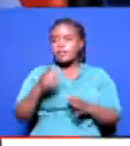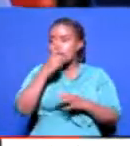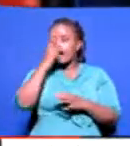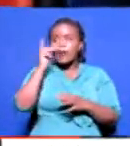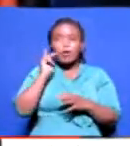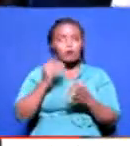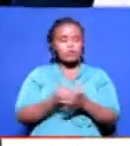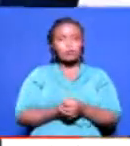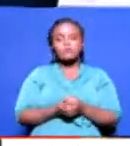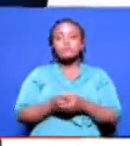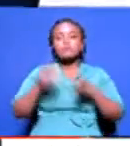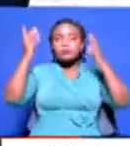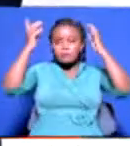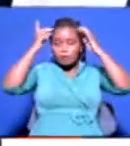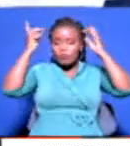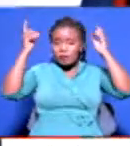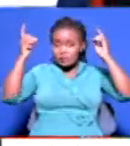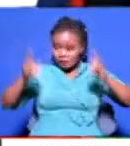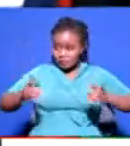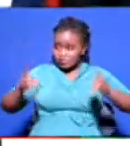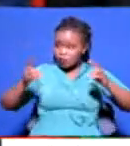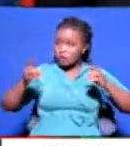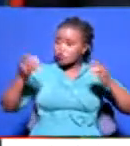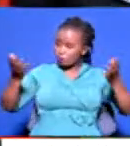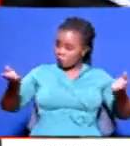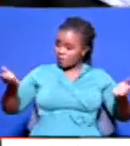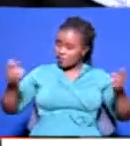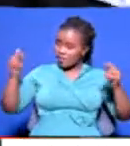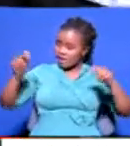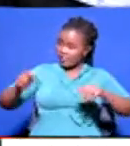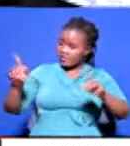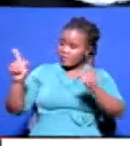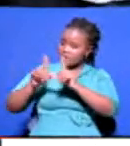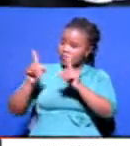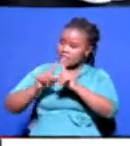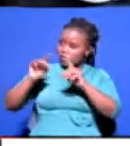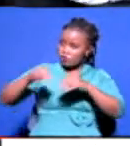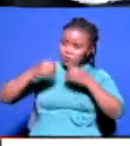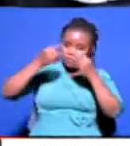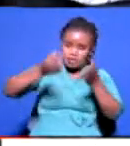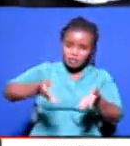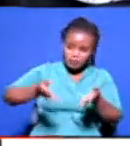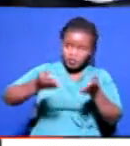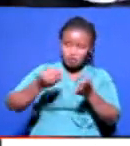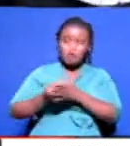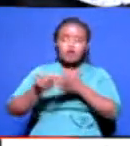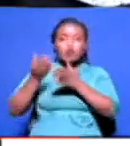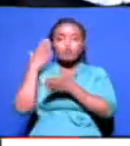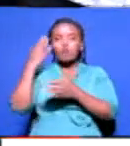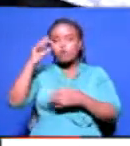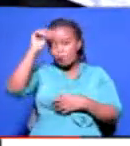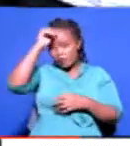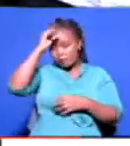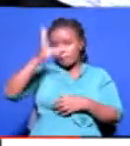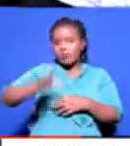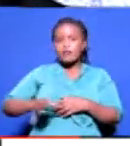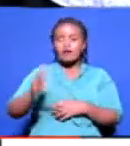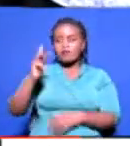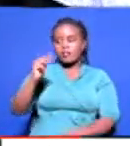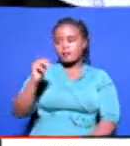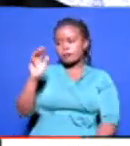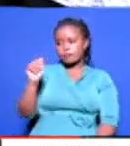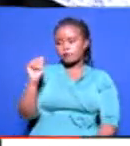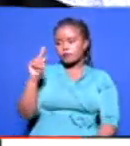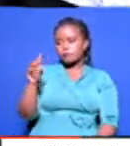this ticket should be given to Governor Dr. Julius Malombe. And